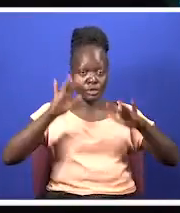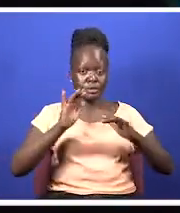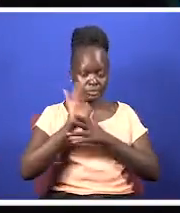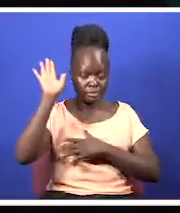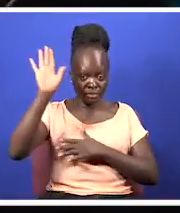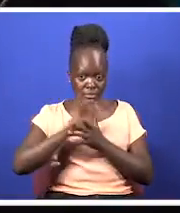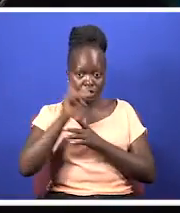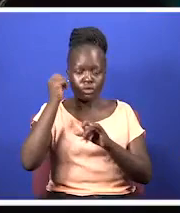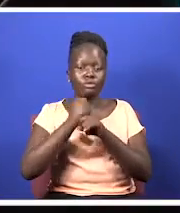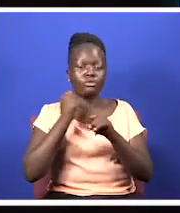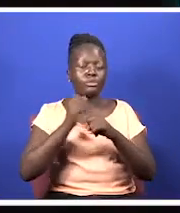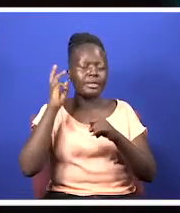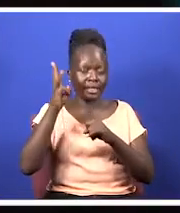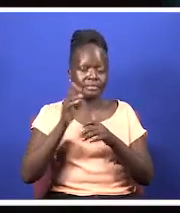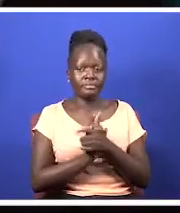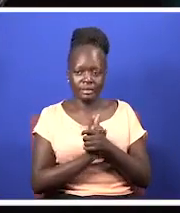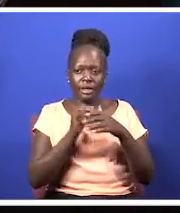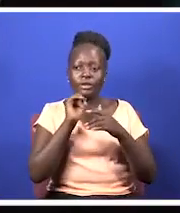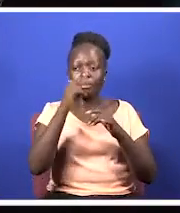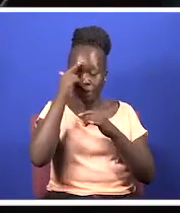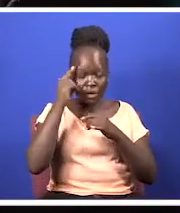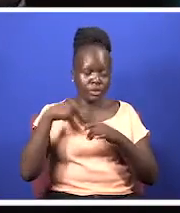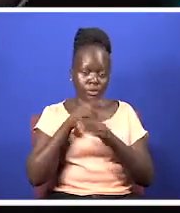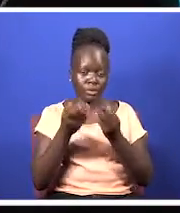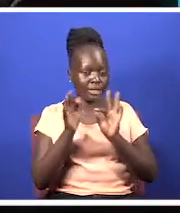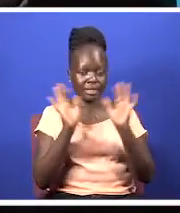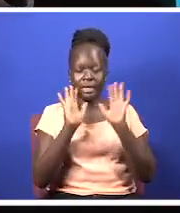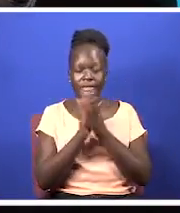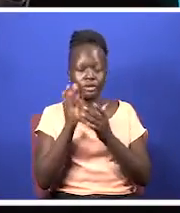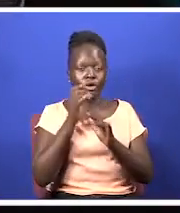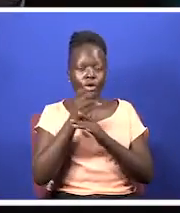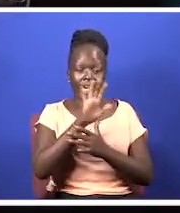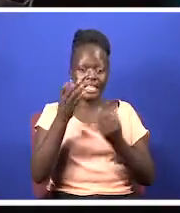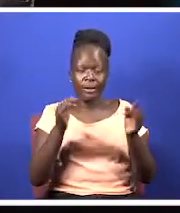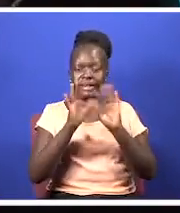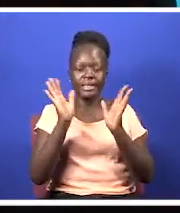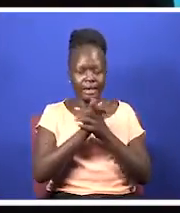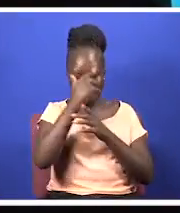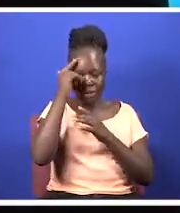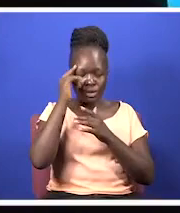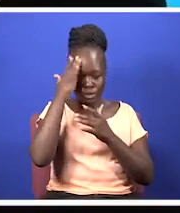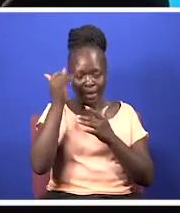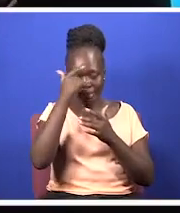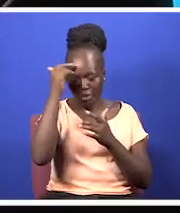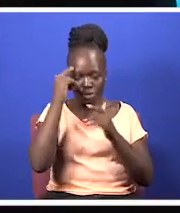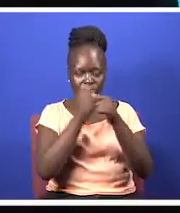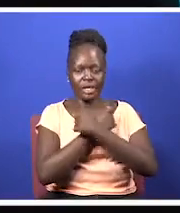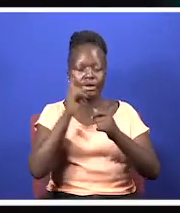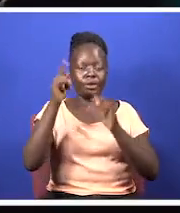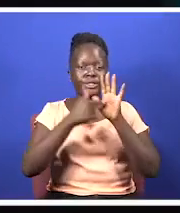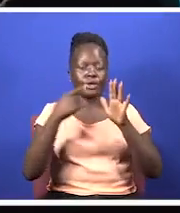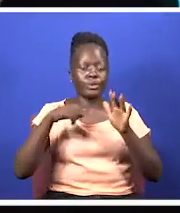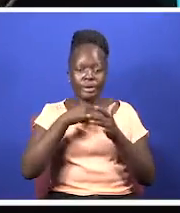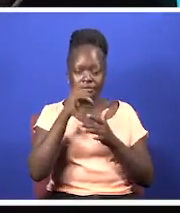Lord, you will do it. You will do it not because we are deserving or they are deserving, but just because of the love that you have